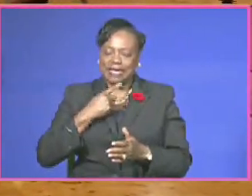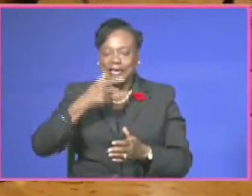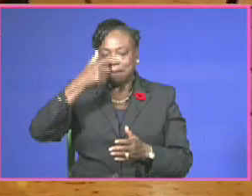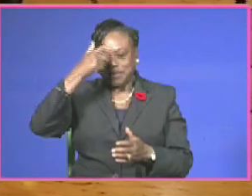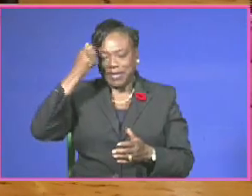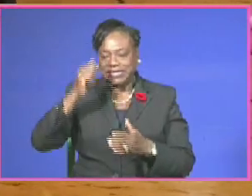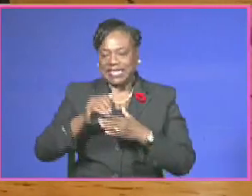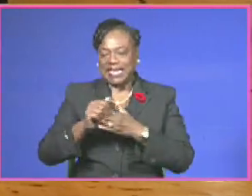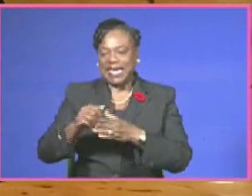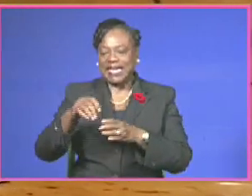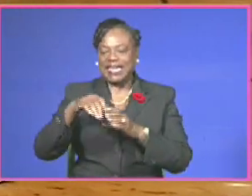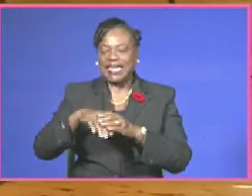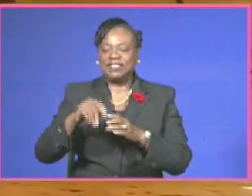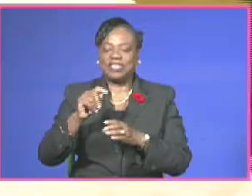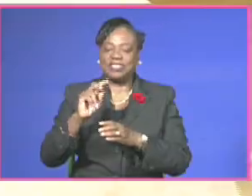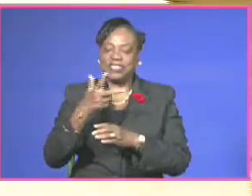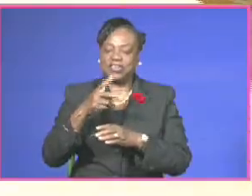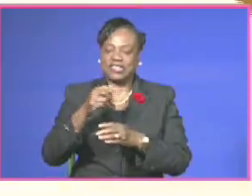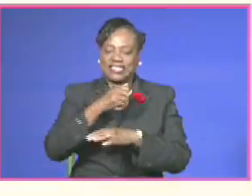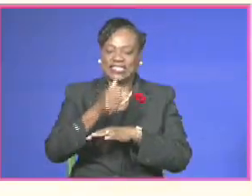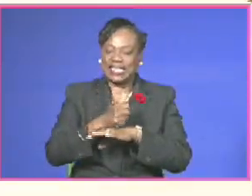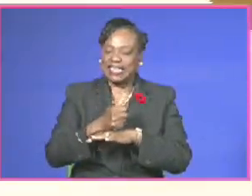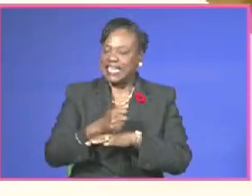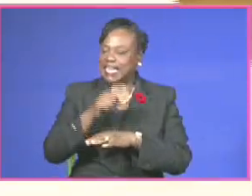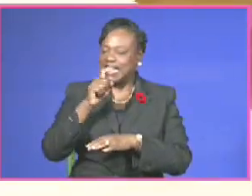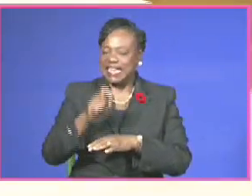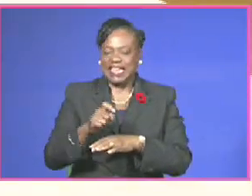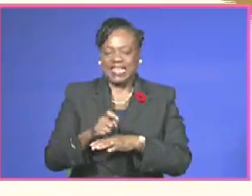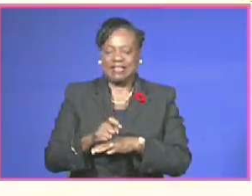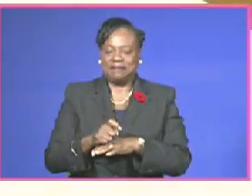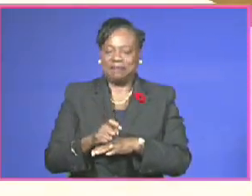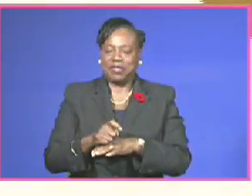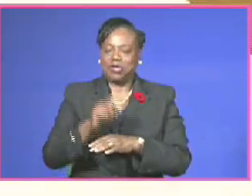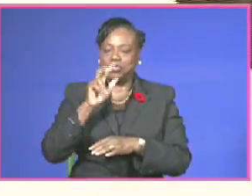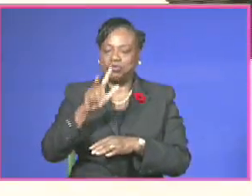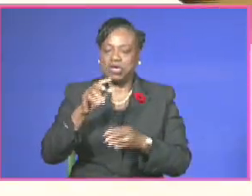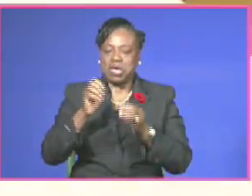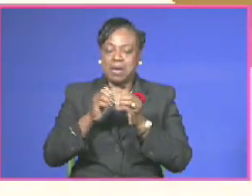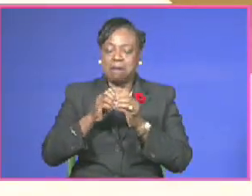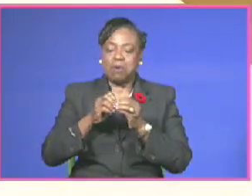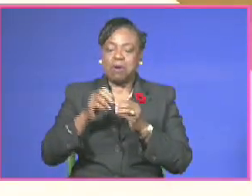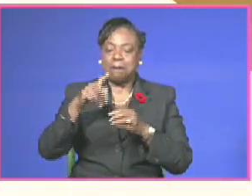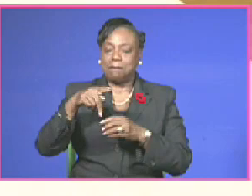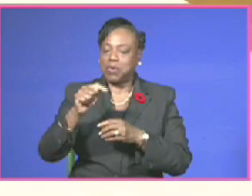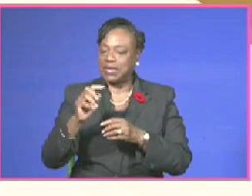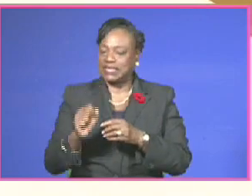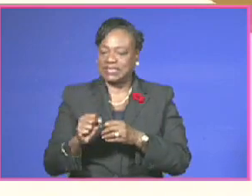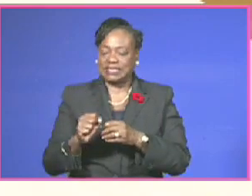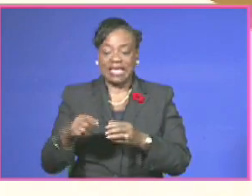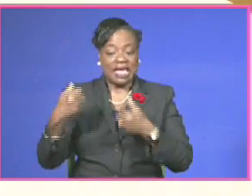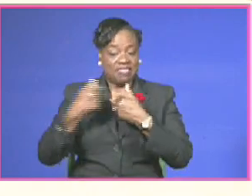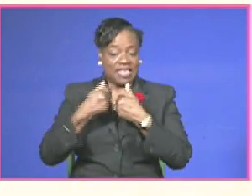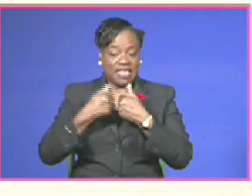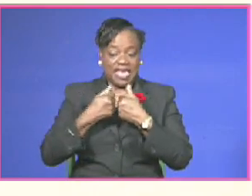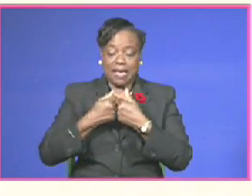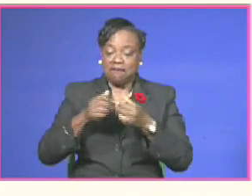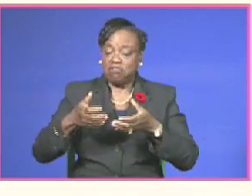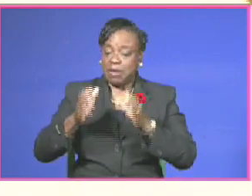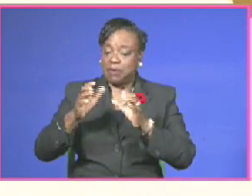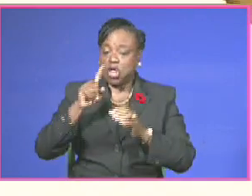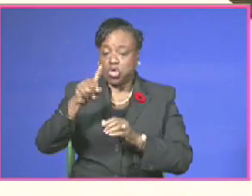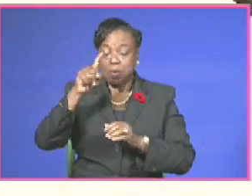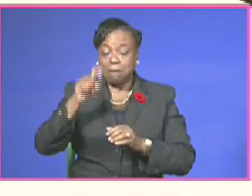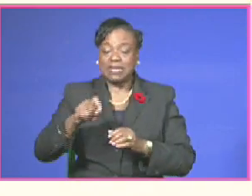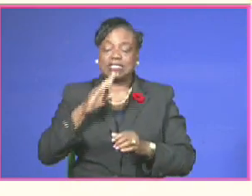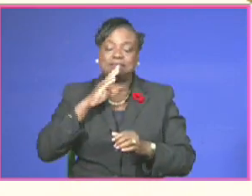only needing 2 more points. Mental mistakes down the stretch. The game of volleyball, you got to be mentally tough. The team that makes the